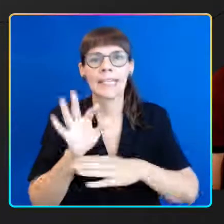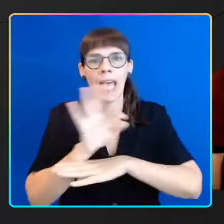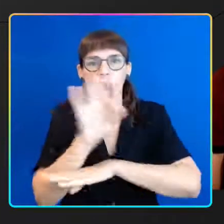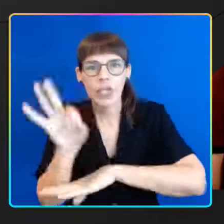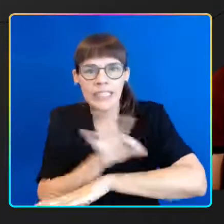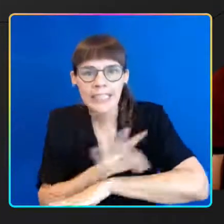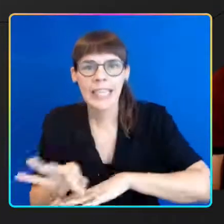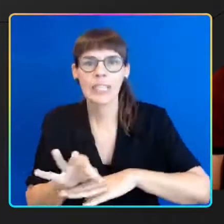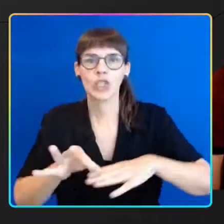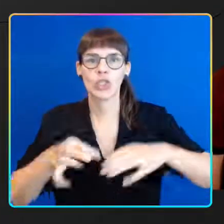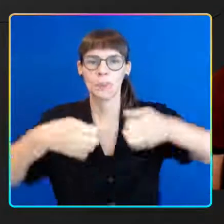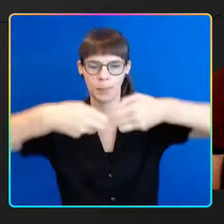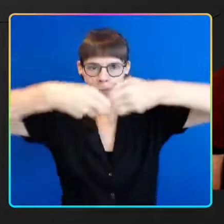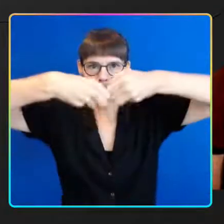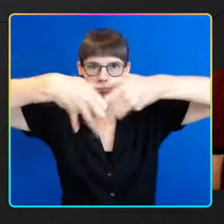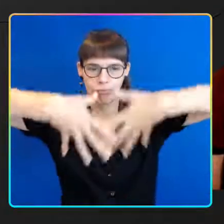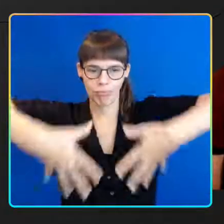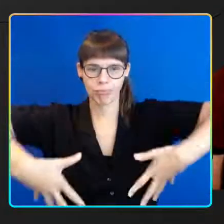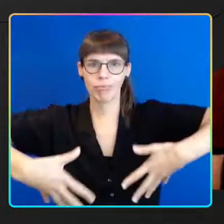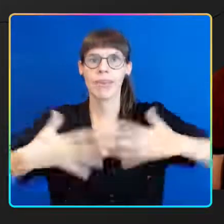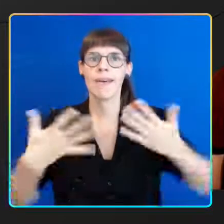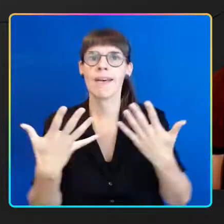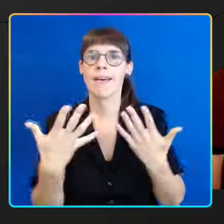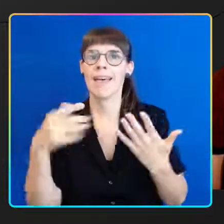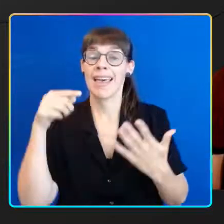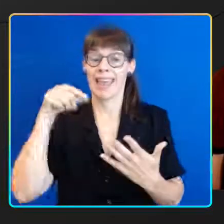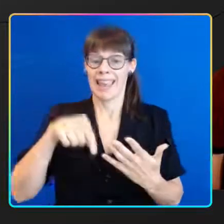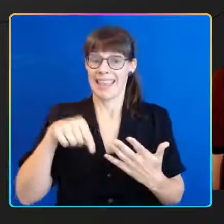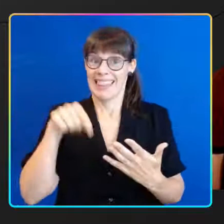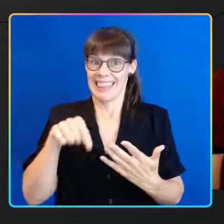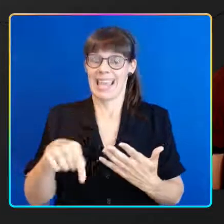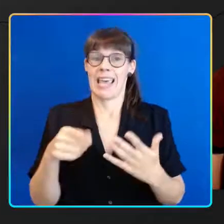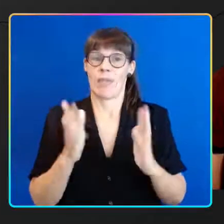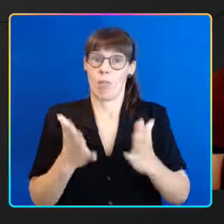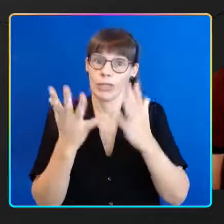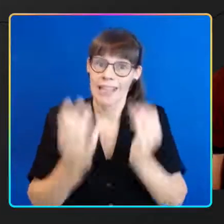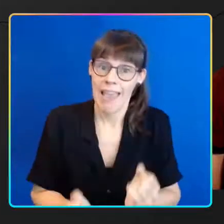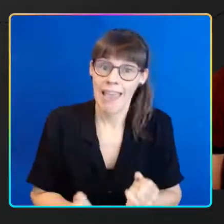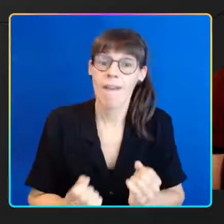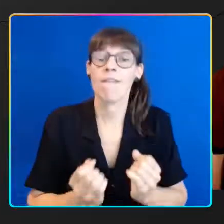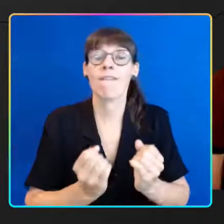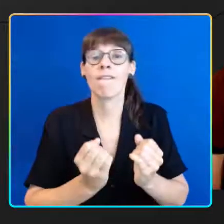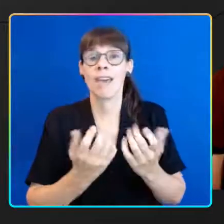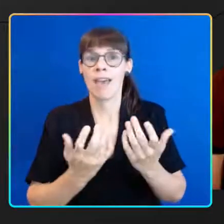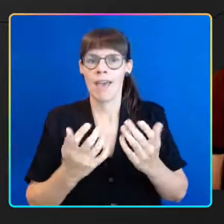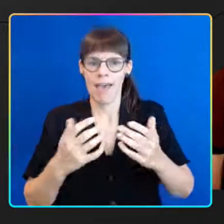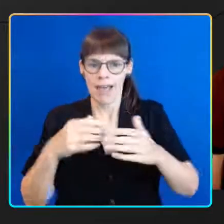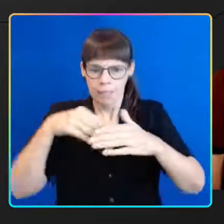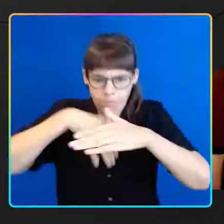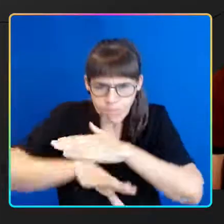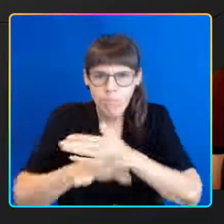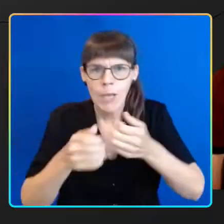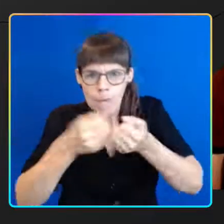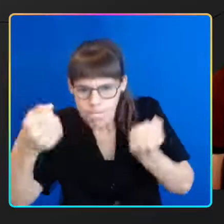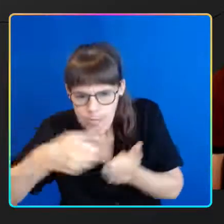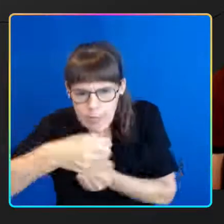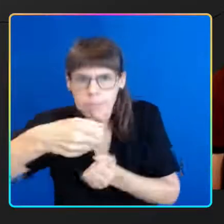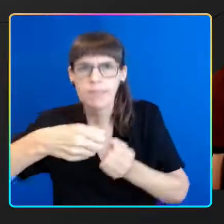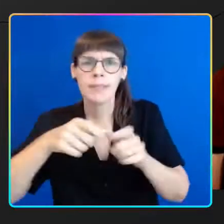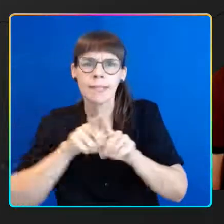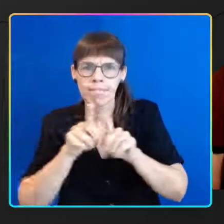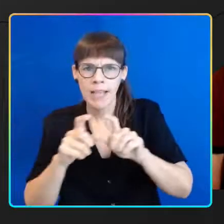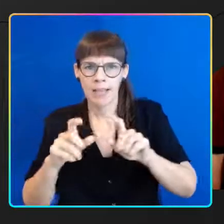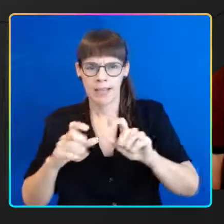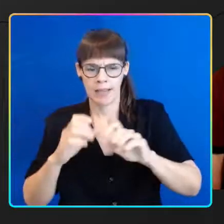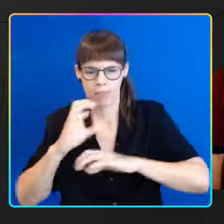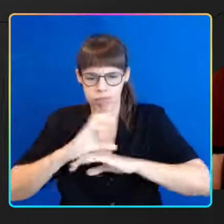to be done in a specific way. So you need GPUs instead of just CPUs. You need specific cluster, your specific